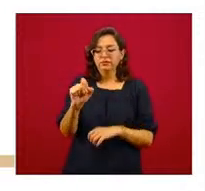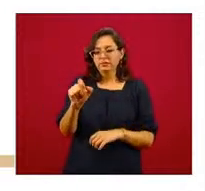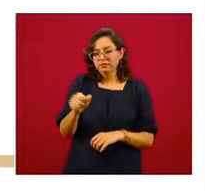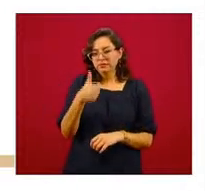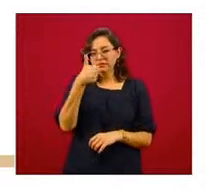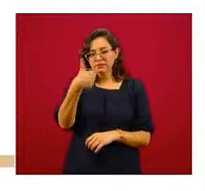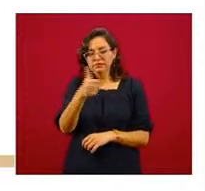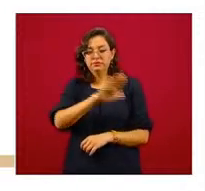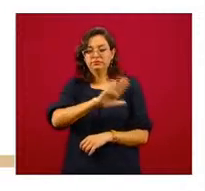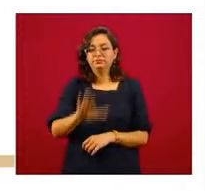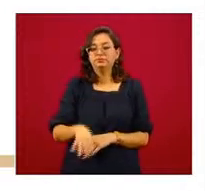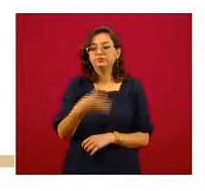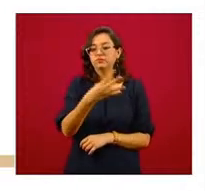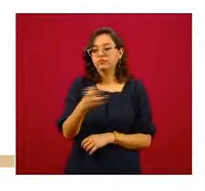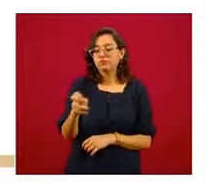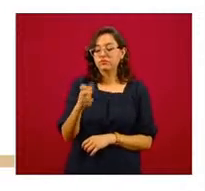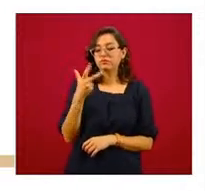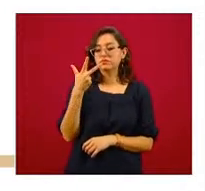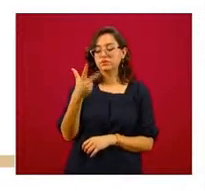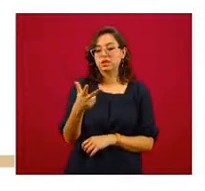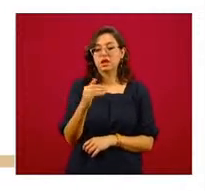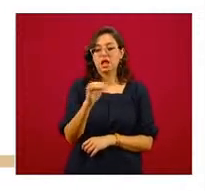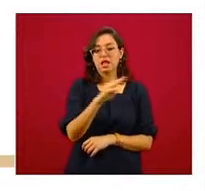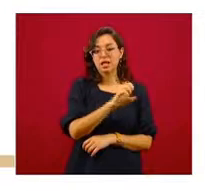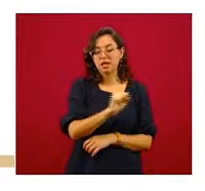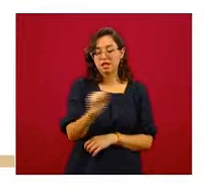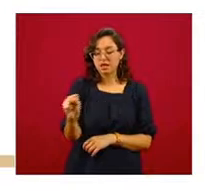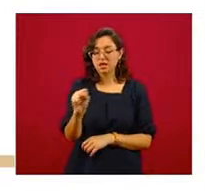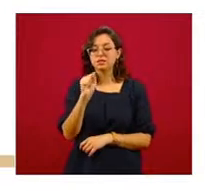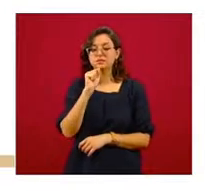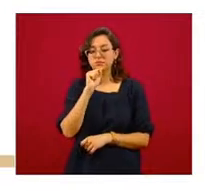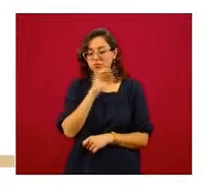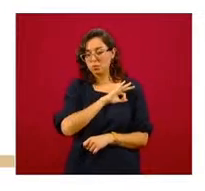entered the 726 deaths